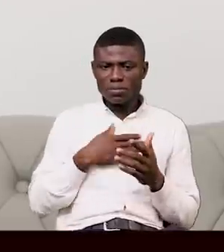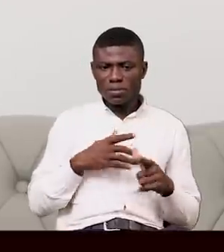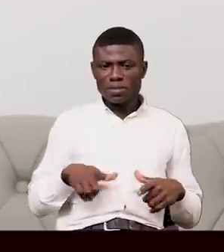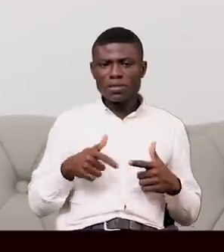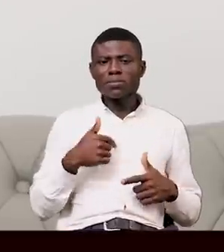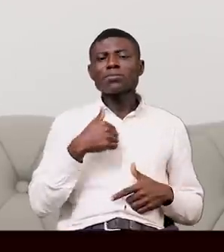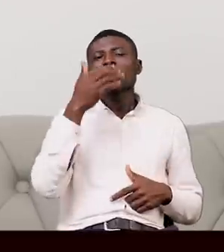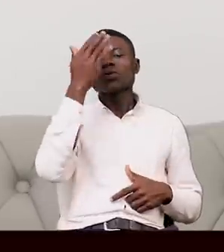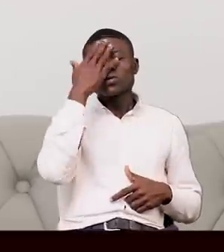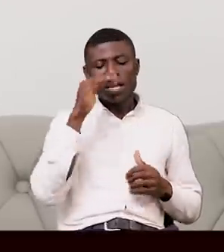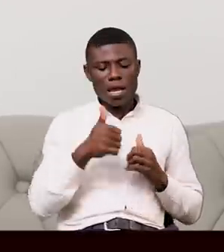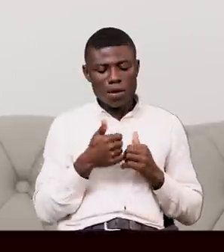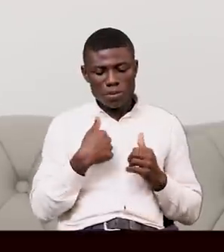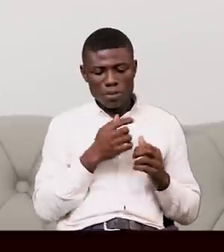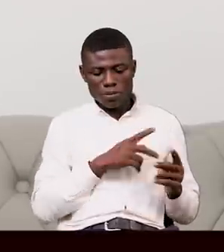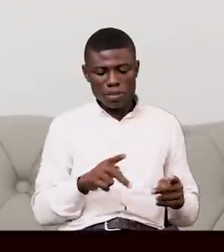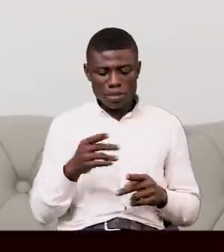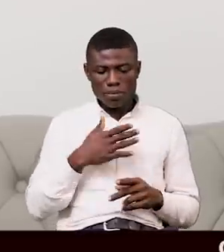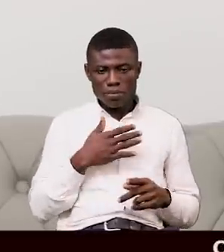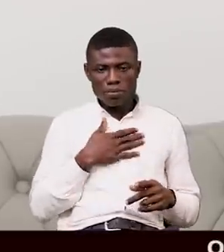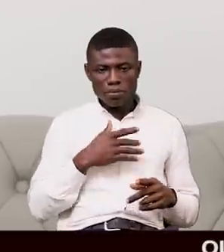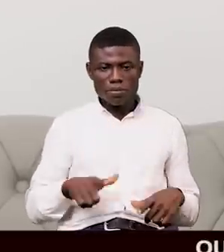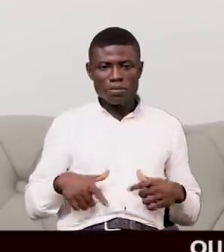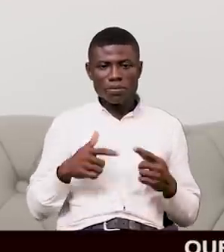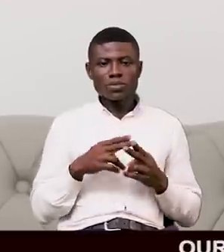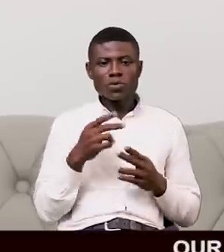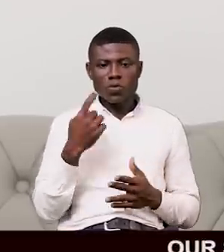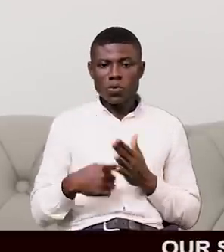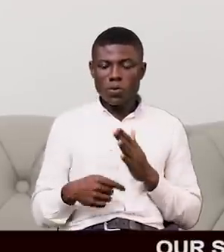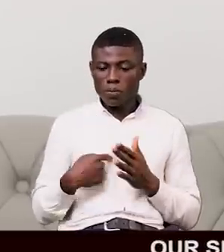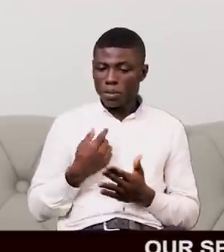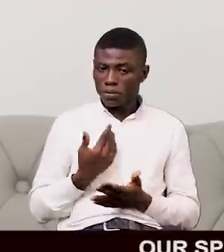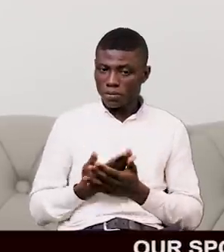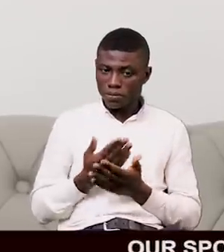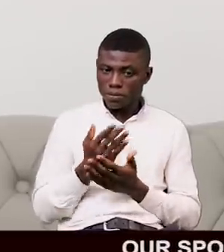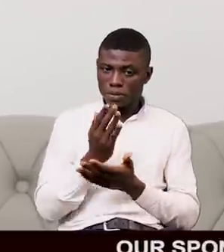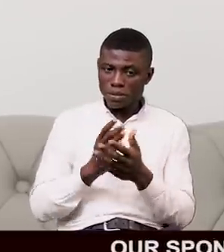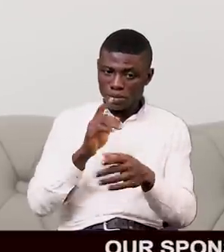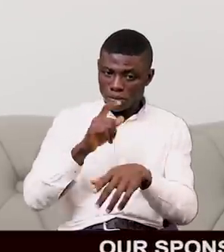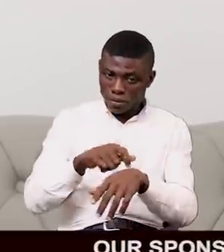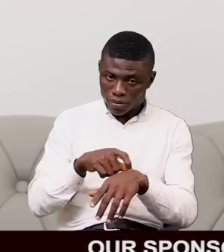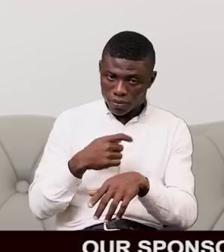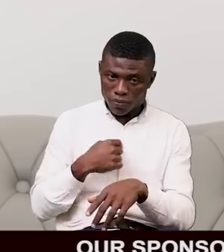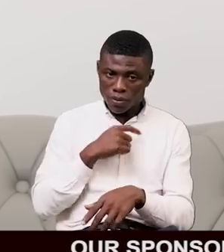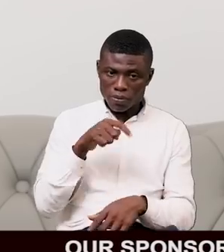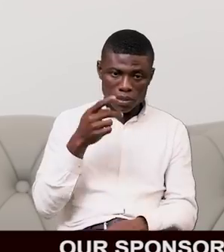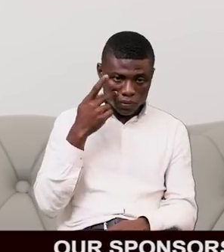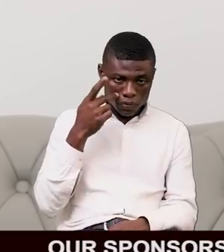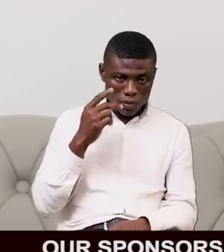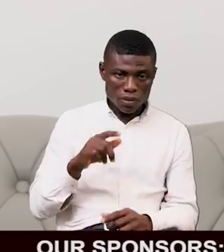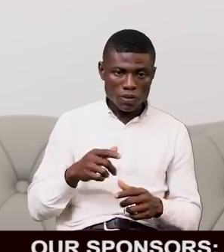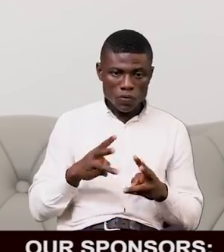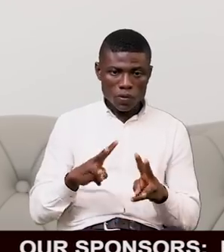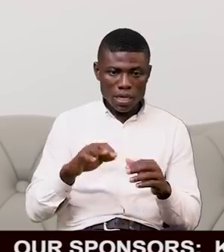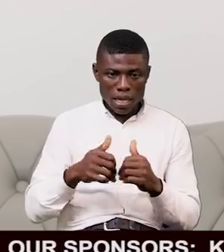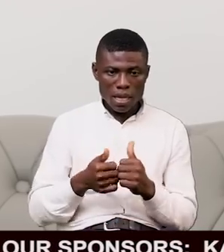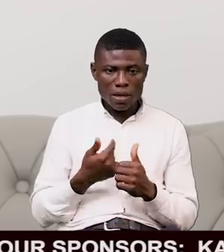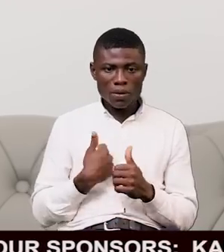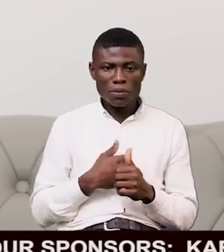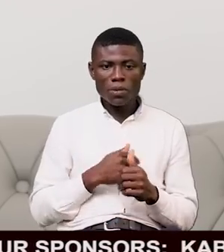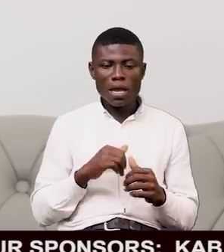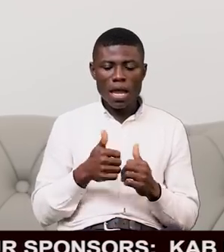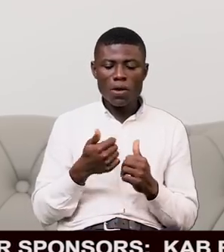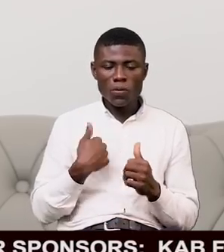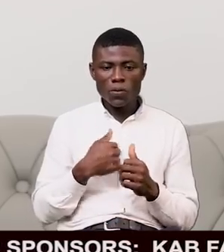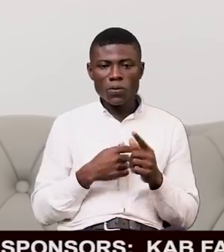you said your messiah yeme niema I see afa. It is the messiah say sometimes you know aya you share kwaya ye faso. Any